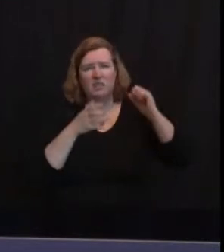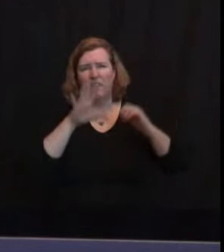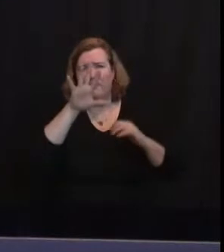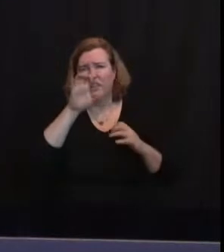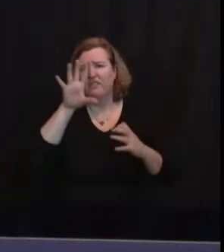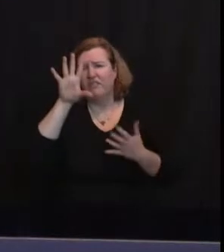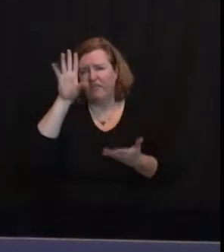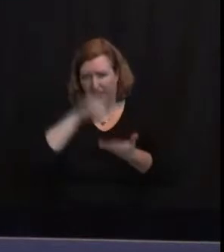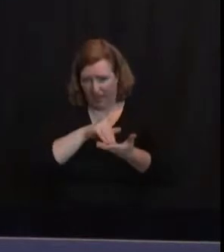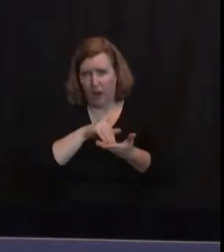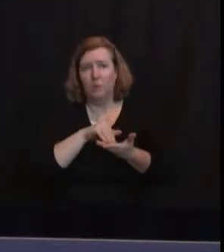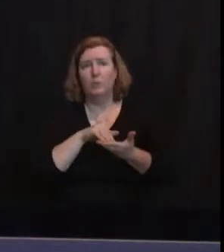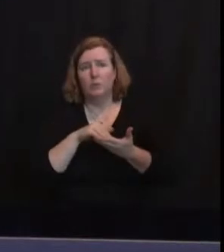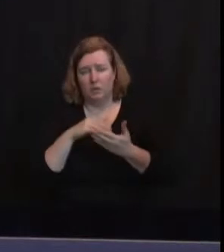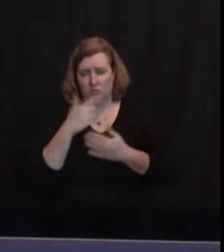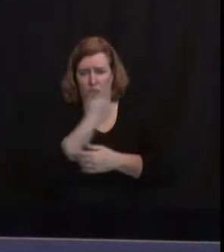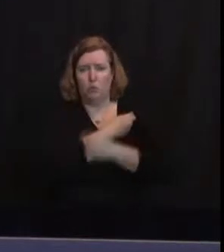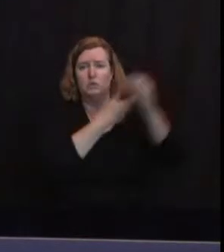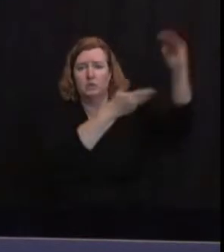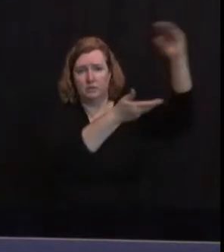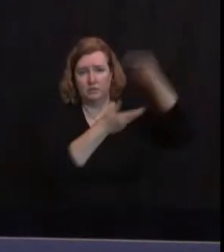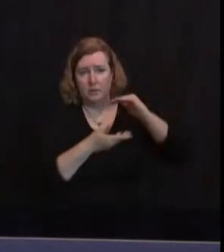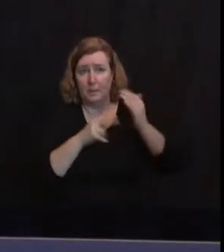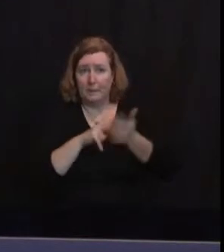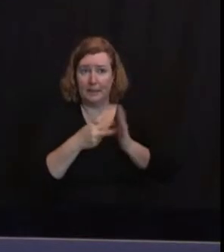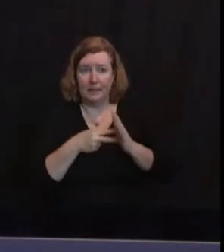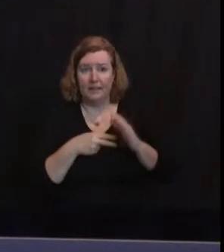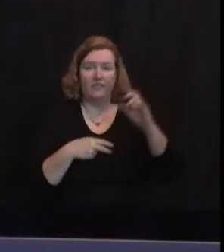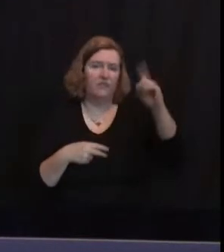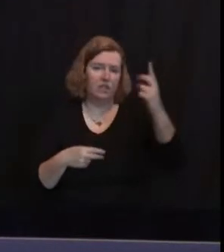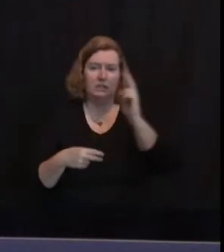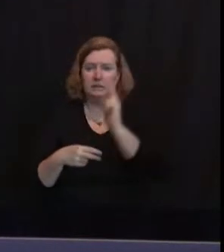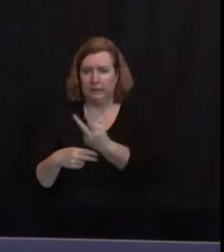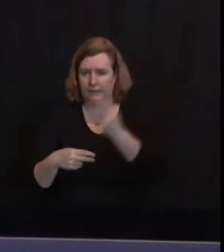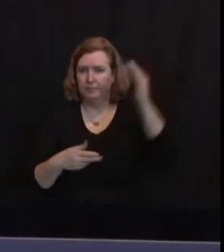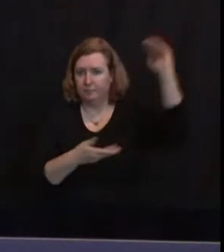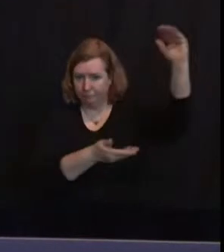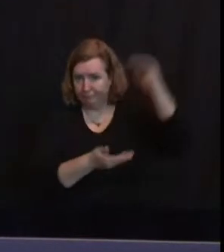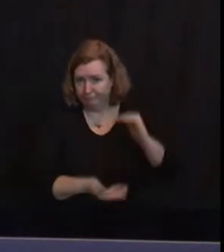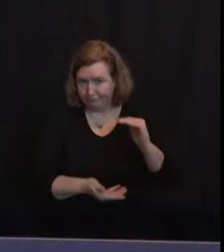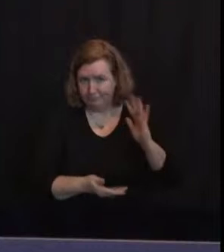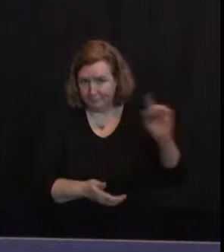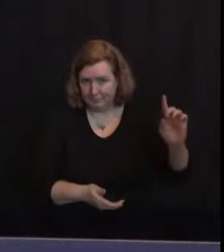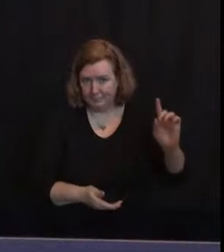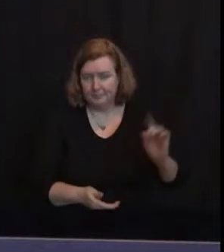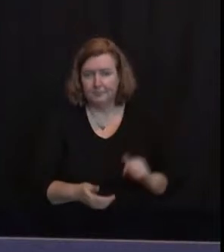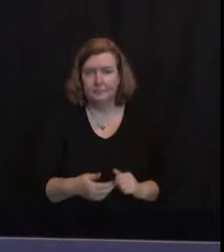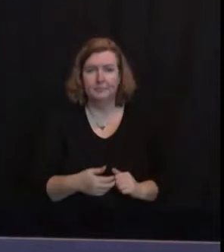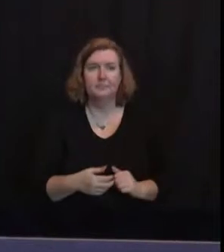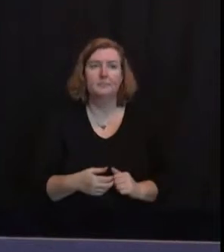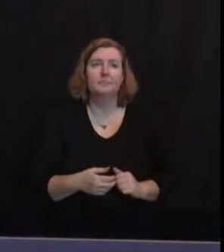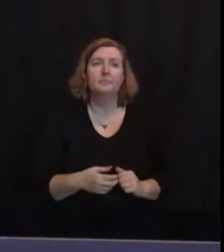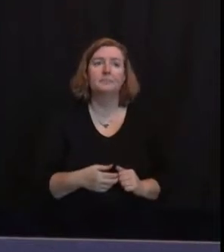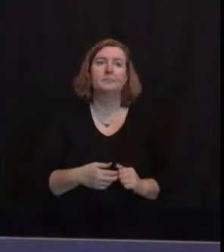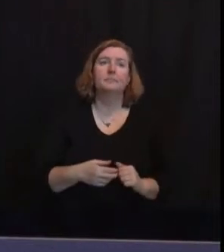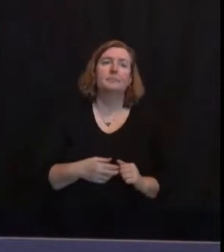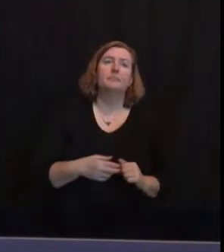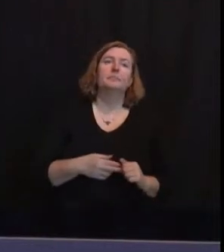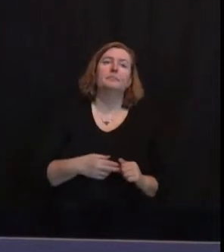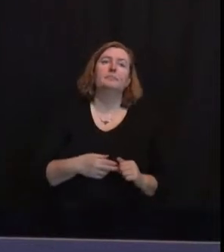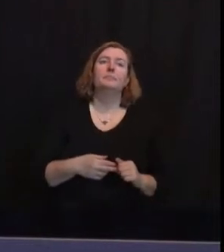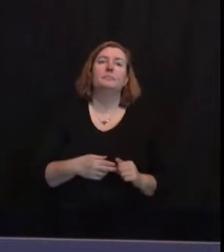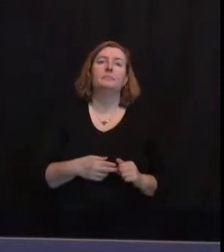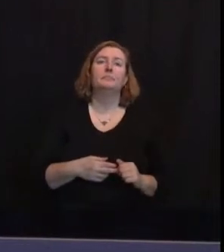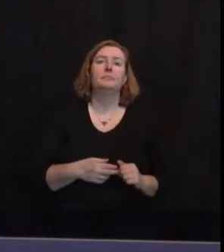550,000 doses. That's first and second, so that then only, doses, starts people on the